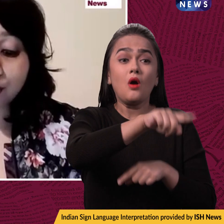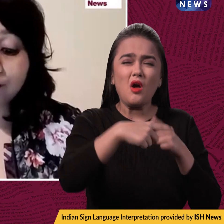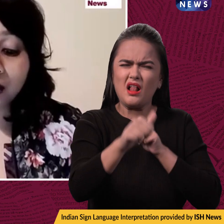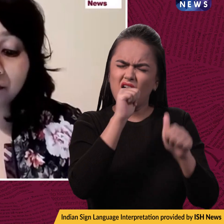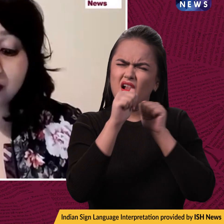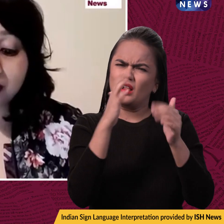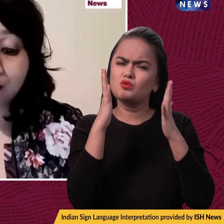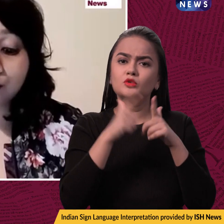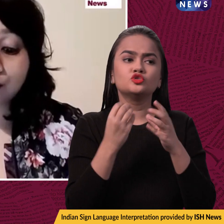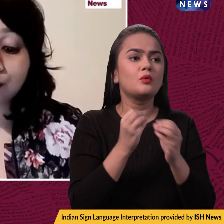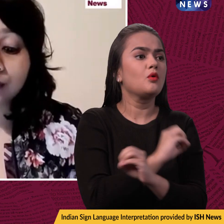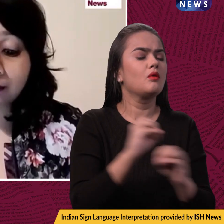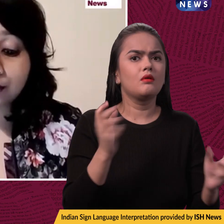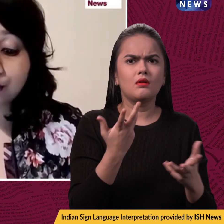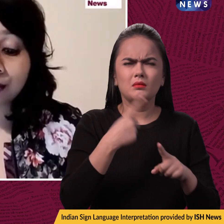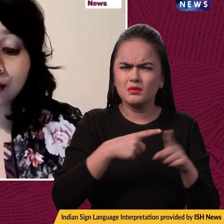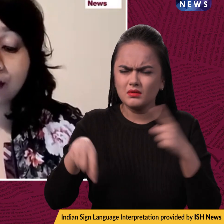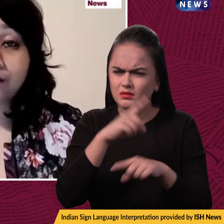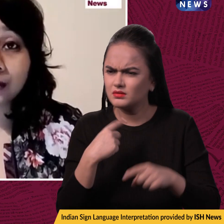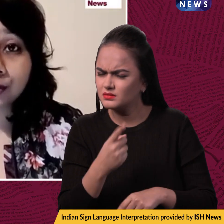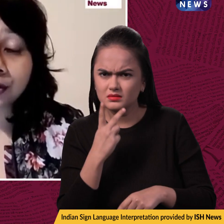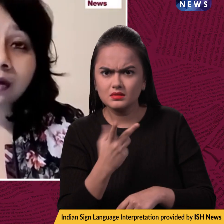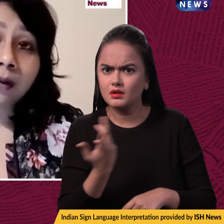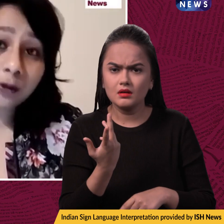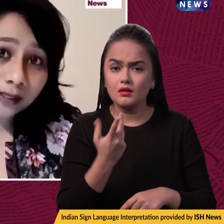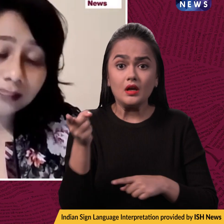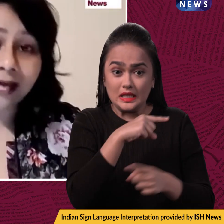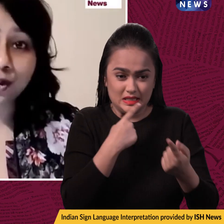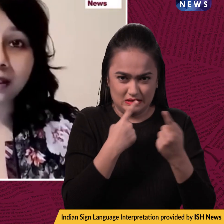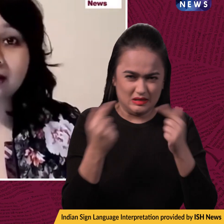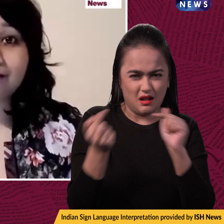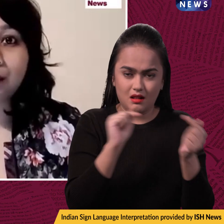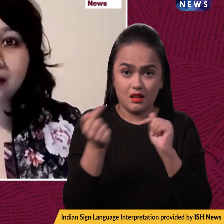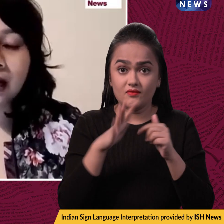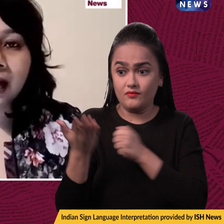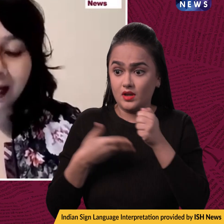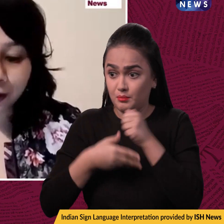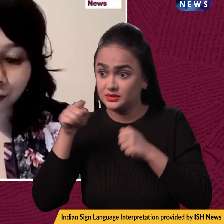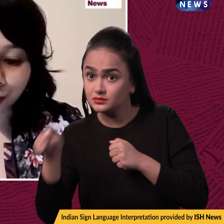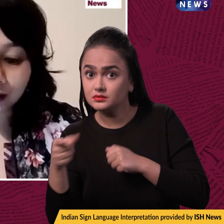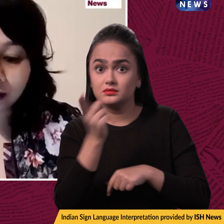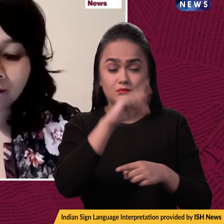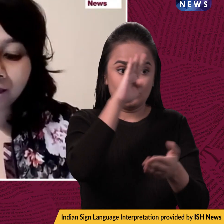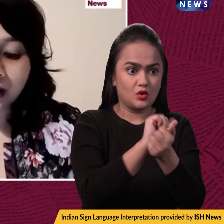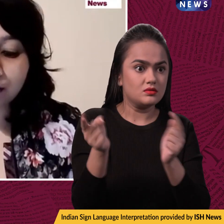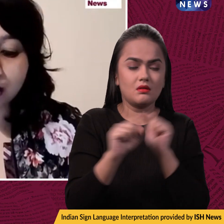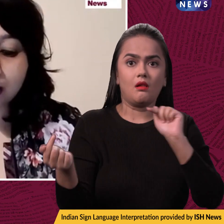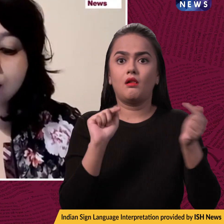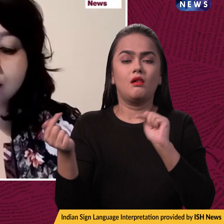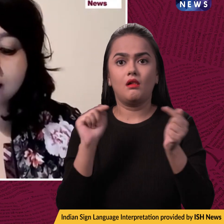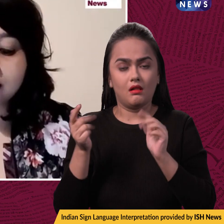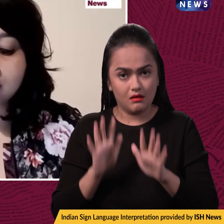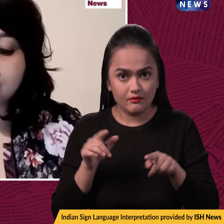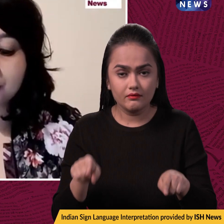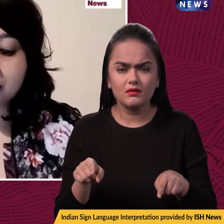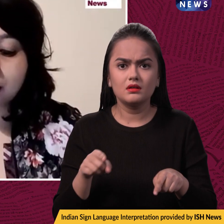the windshield of the MP's car was also damaged during a confrontation between the agitating farmers and the police.